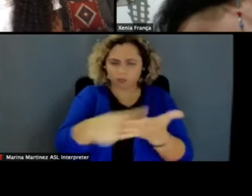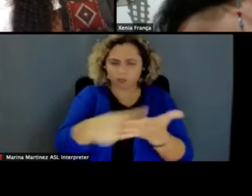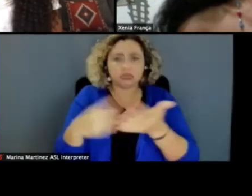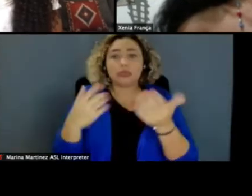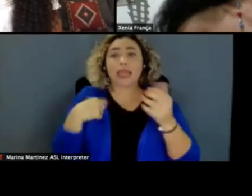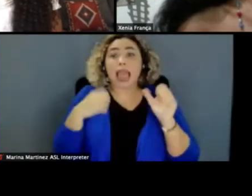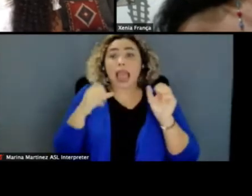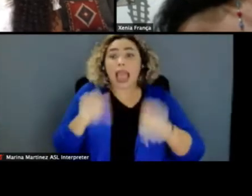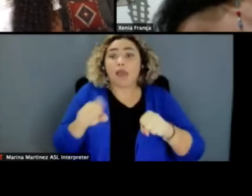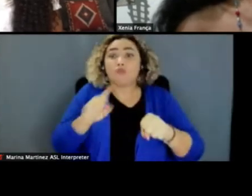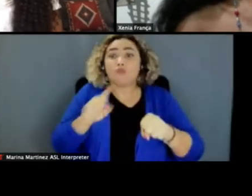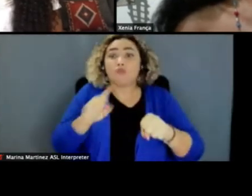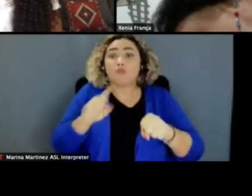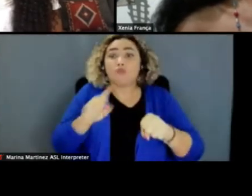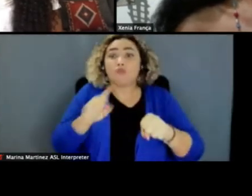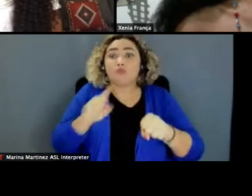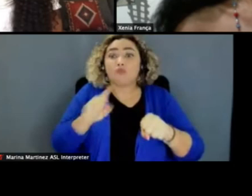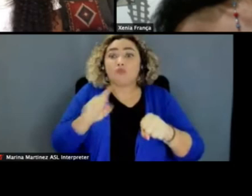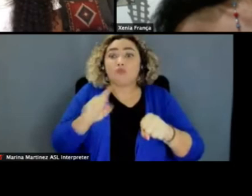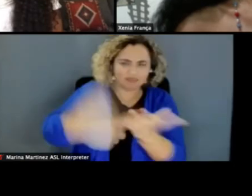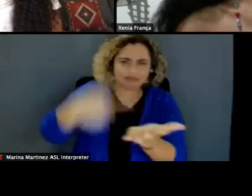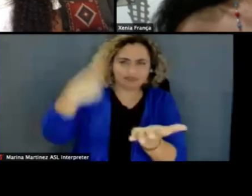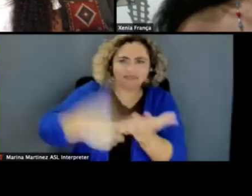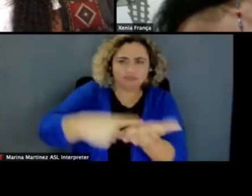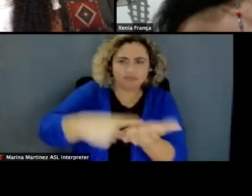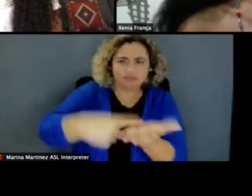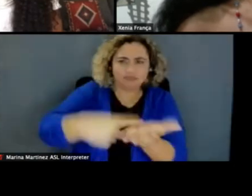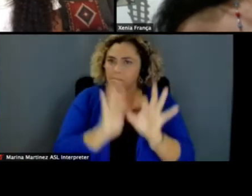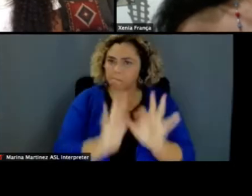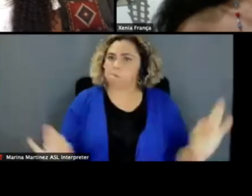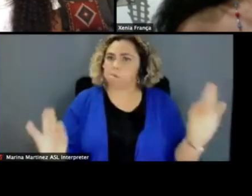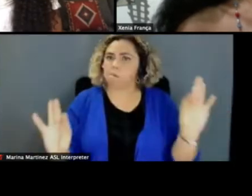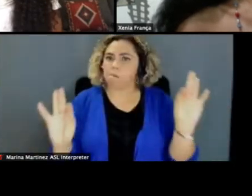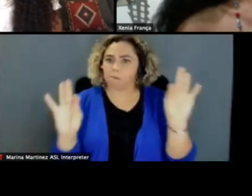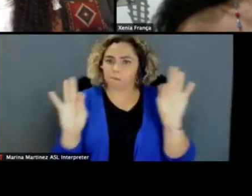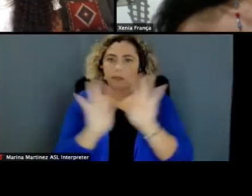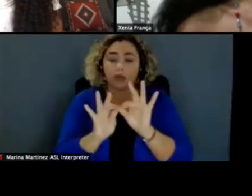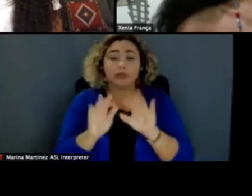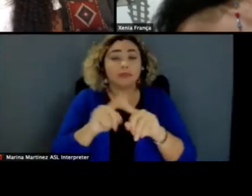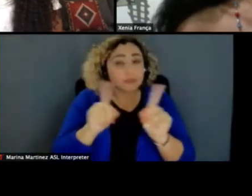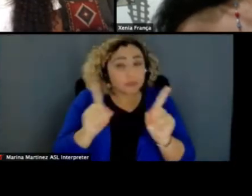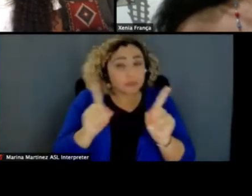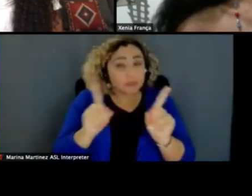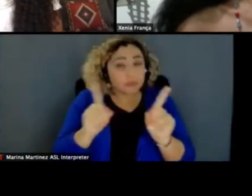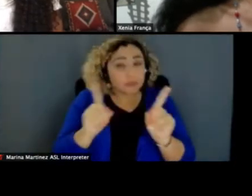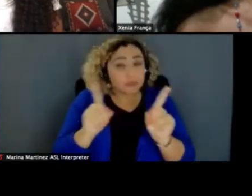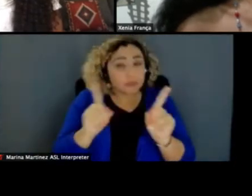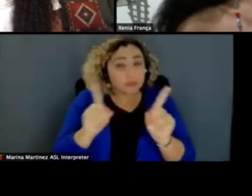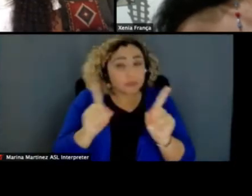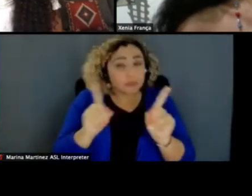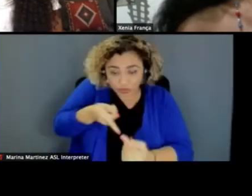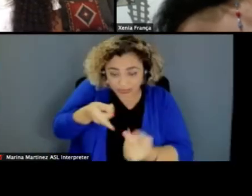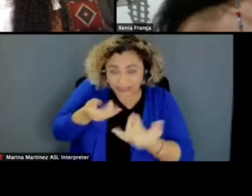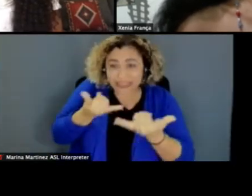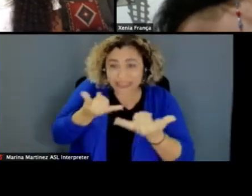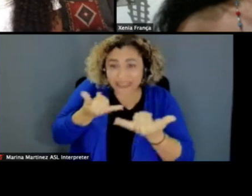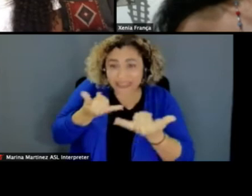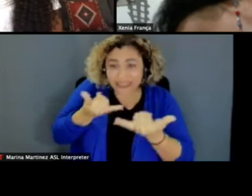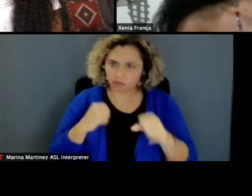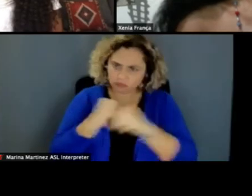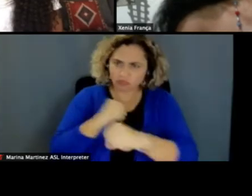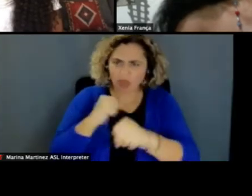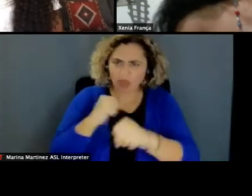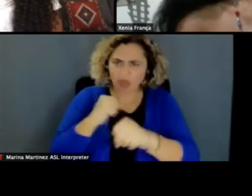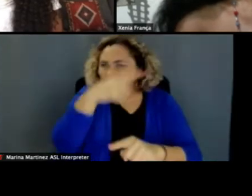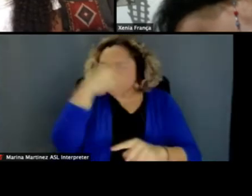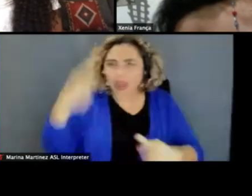to have a real discourse, which is very important. But these struggles that we're having today about Black lives are